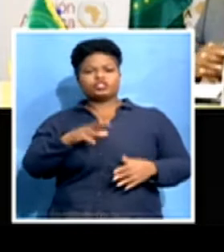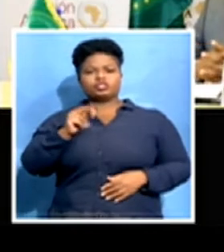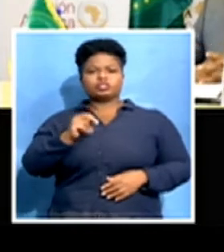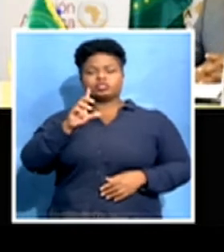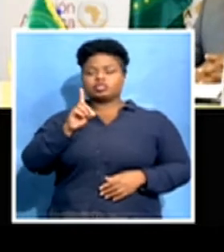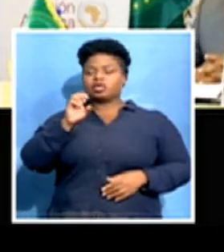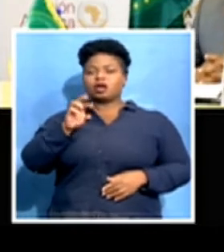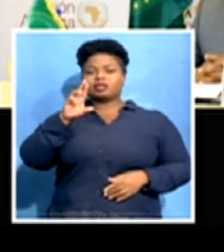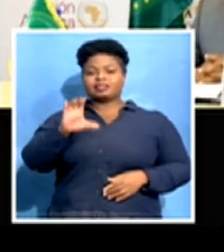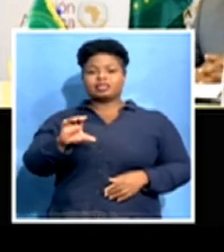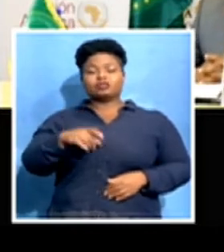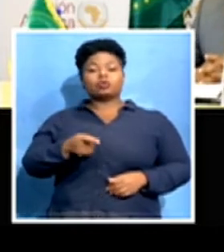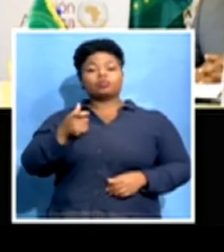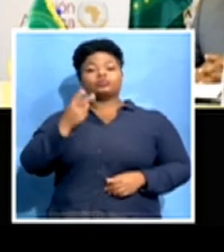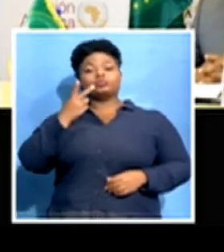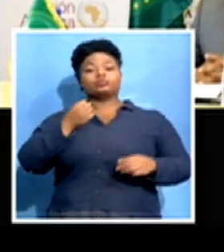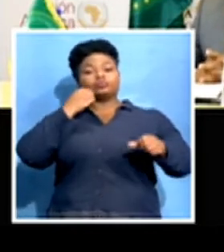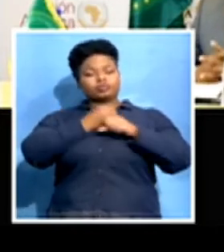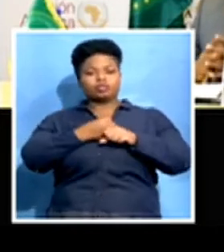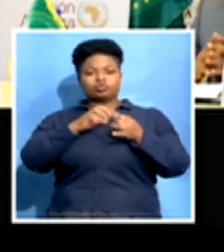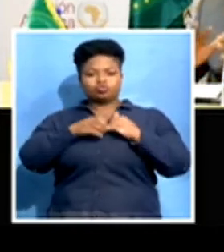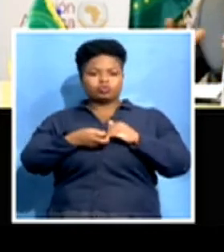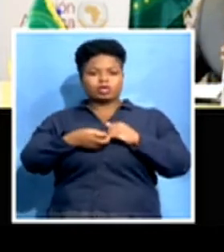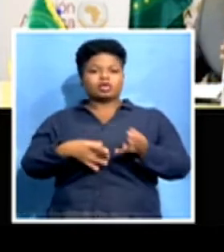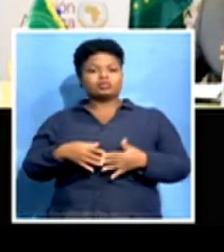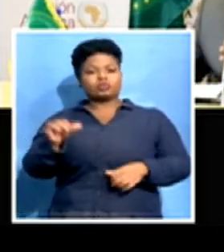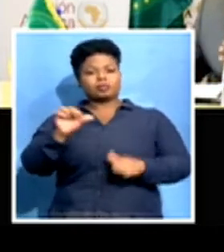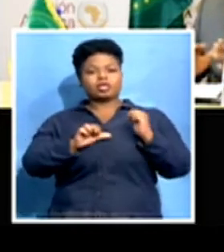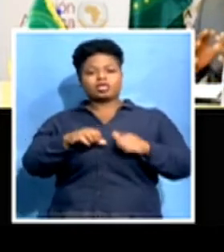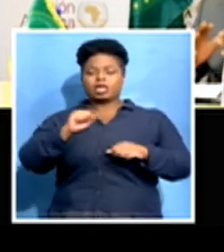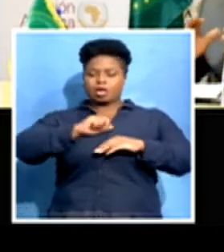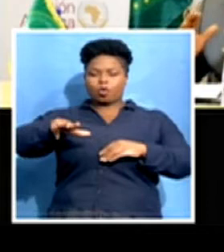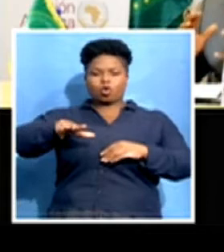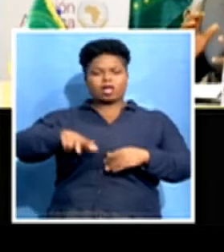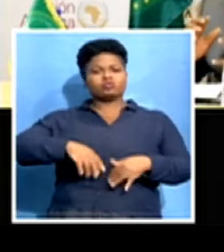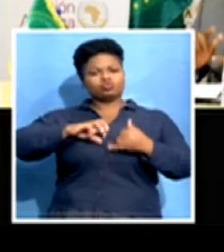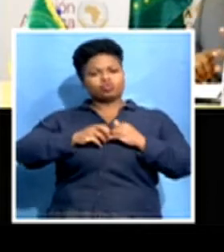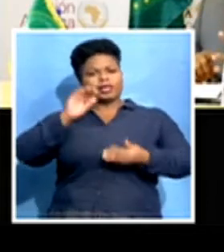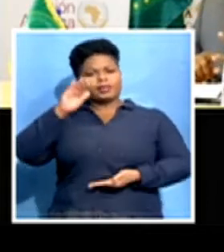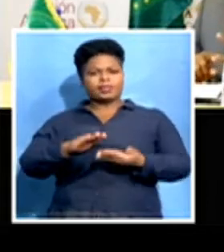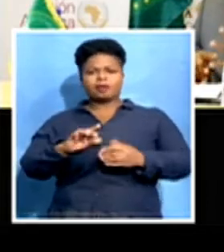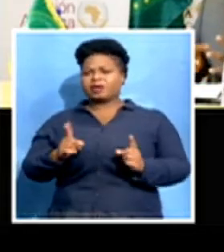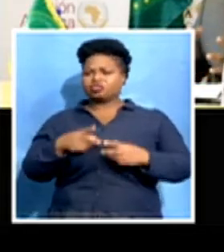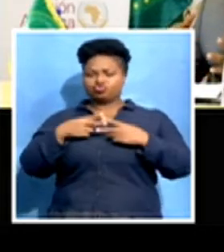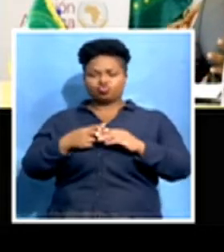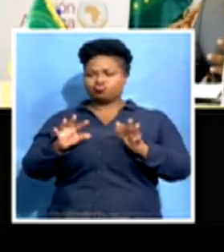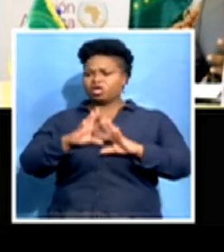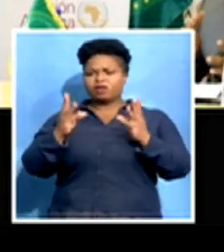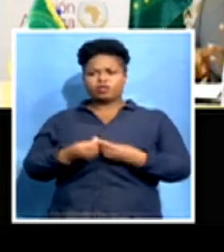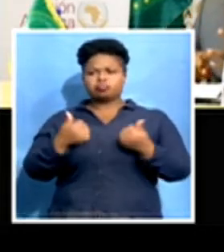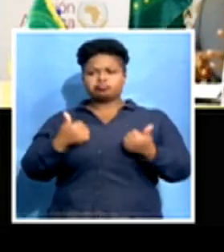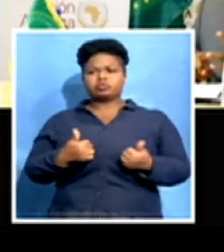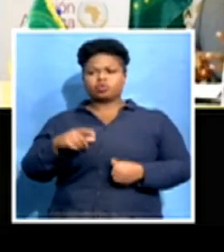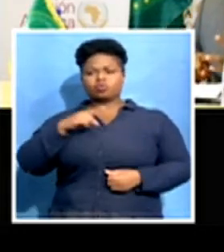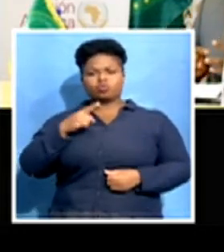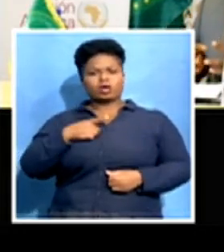to beat back the Ebola outbreak, even though we had all the good tools in the field. I mean, we had good monoclonal antibodies. We had